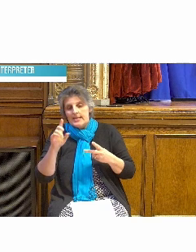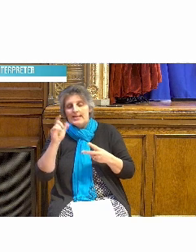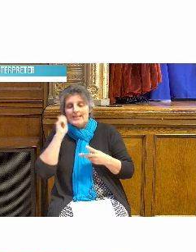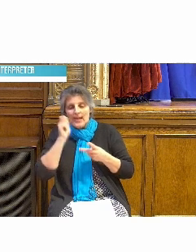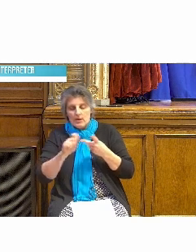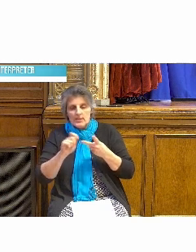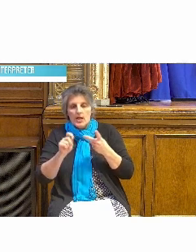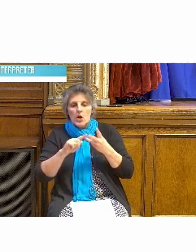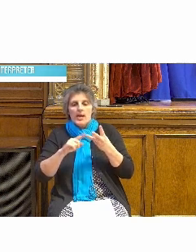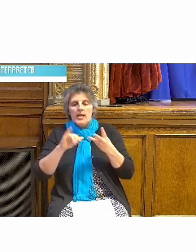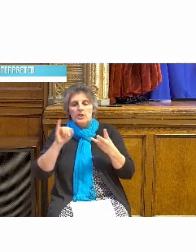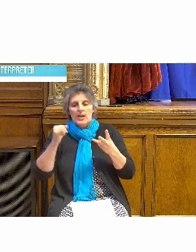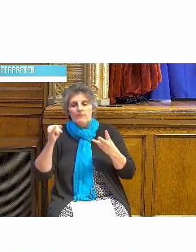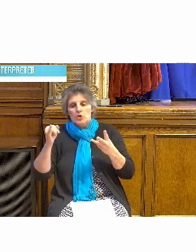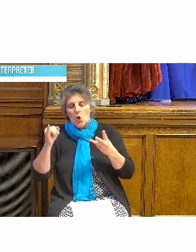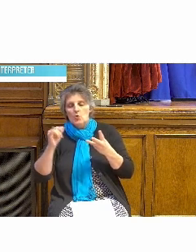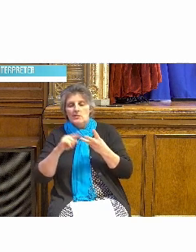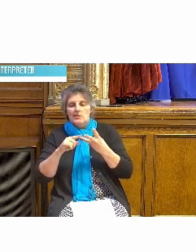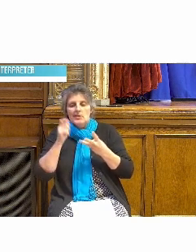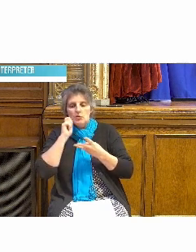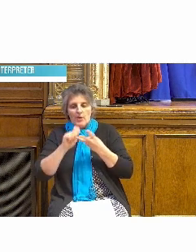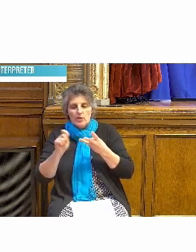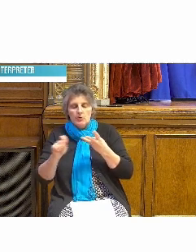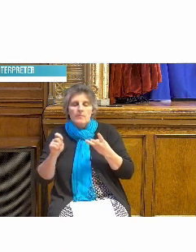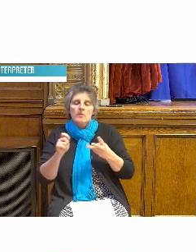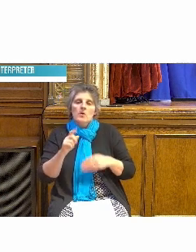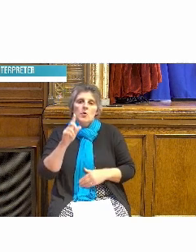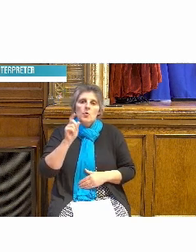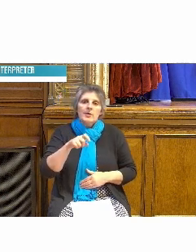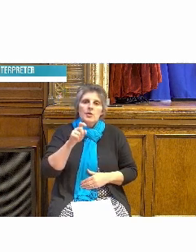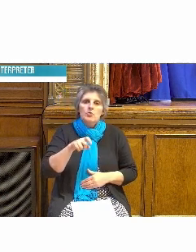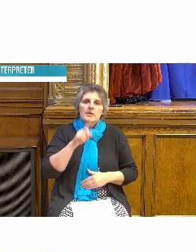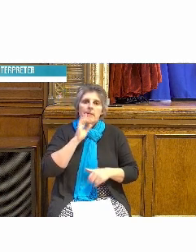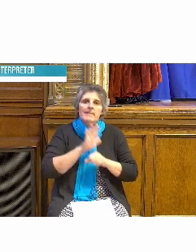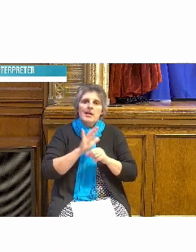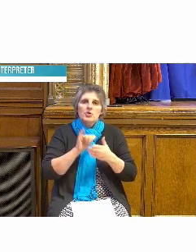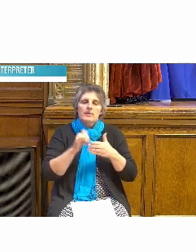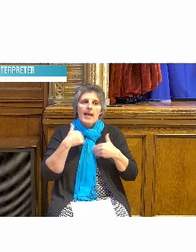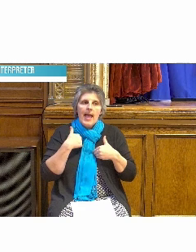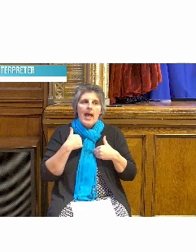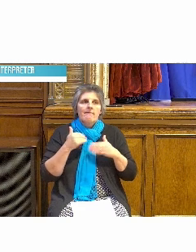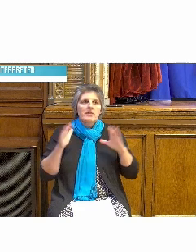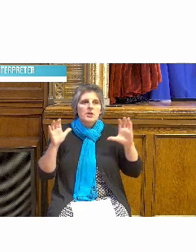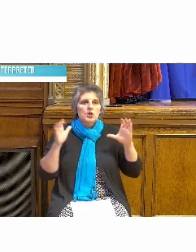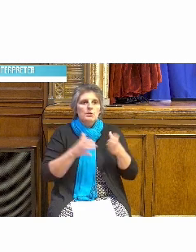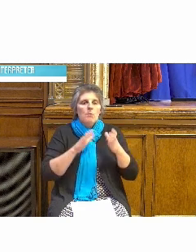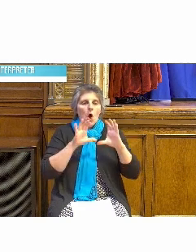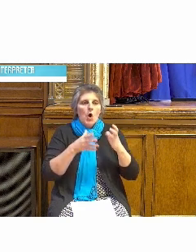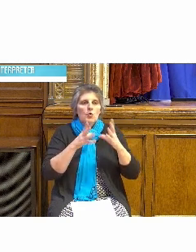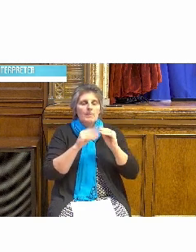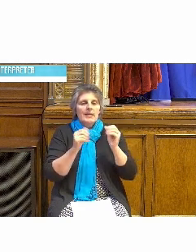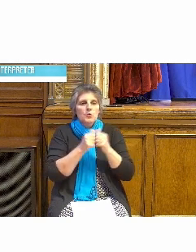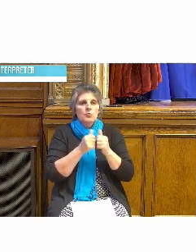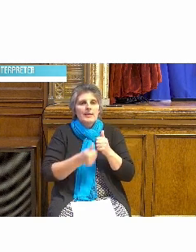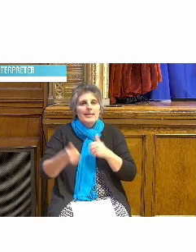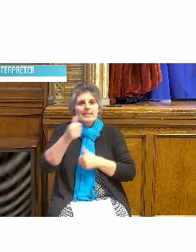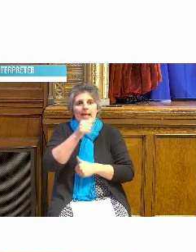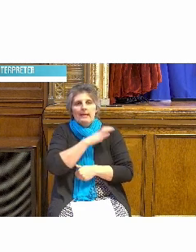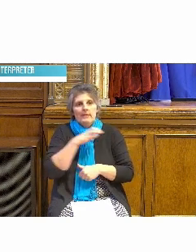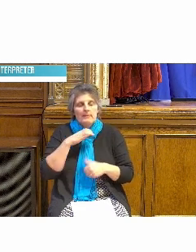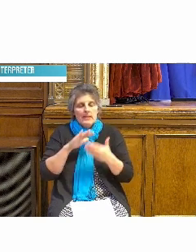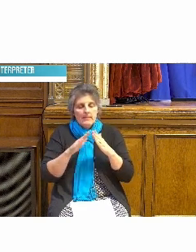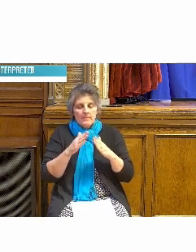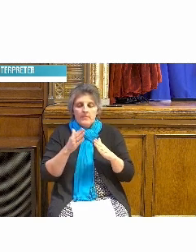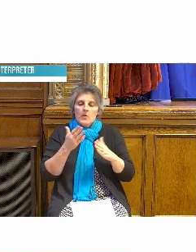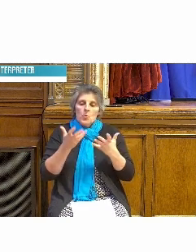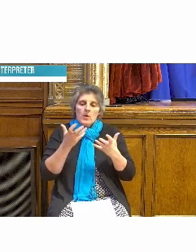the treasurer. The next piece is that we do need to ensure that we get these small group meetings with executive committee members. We'd